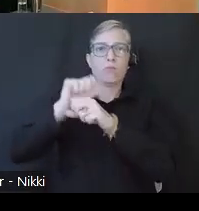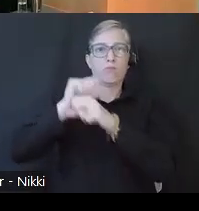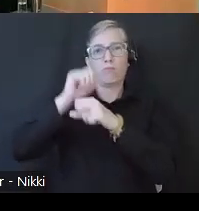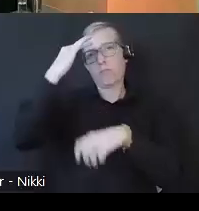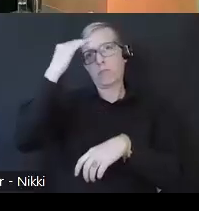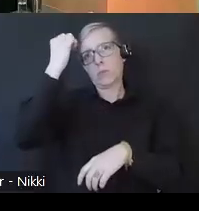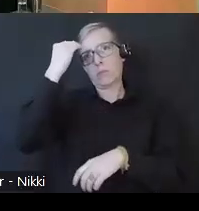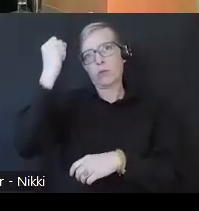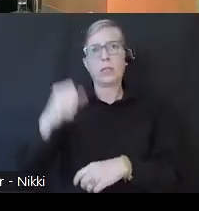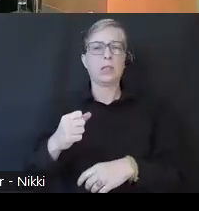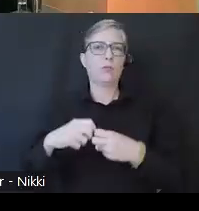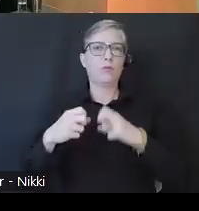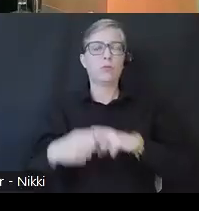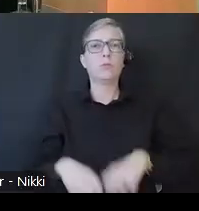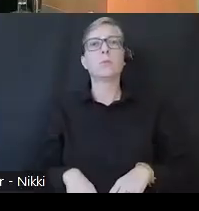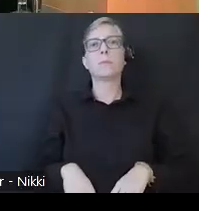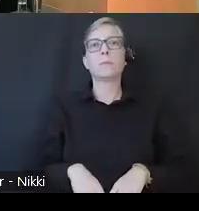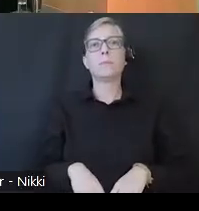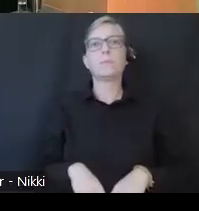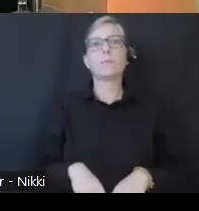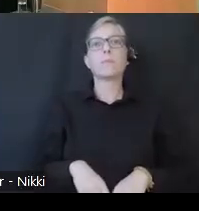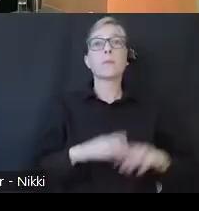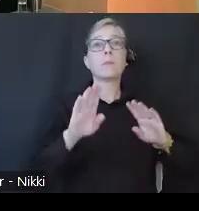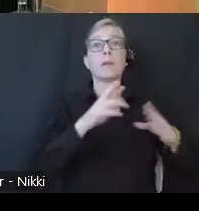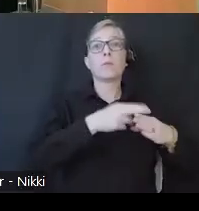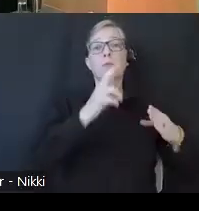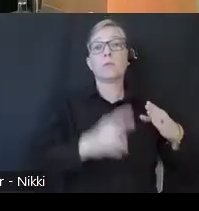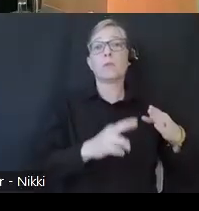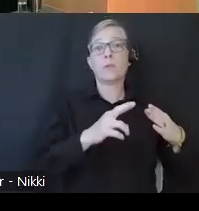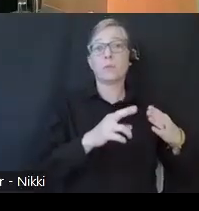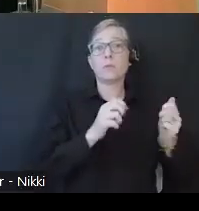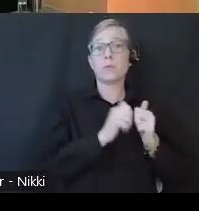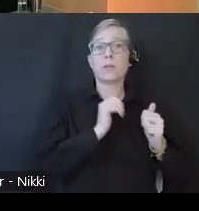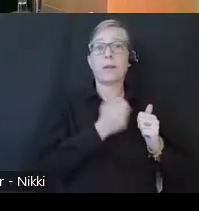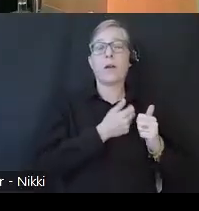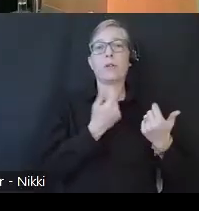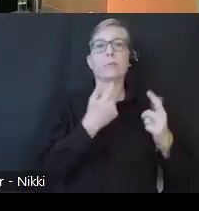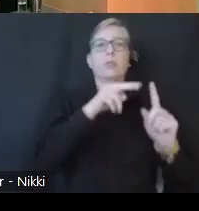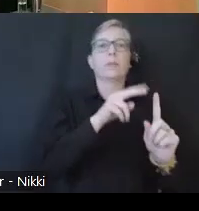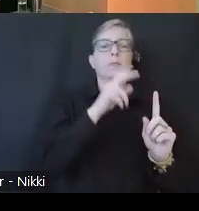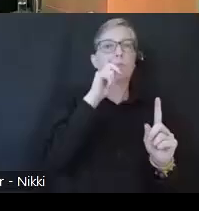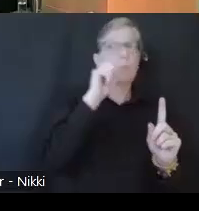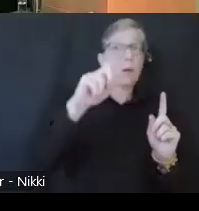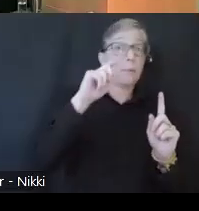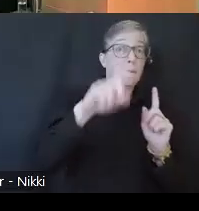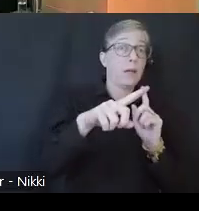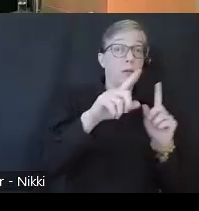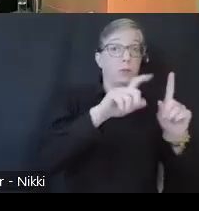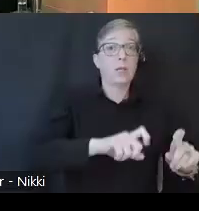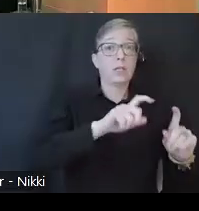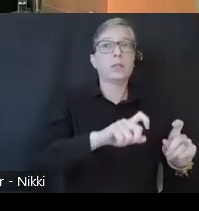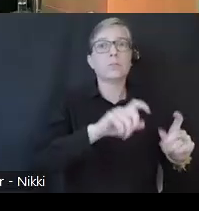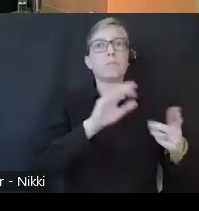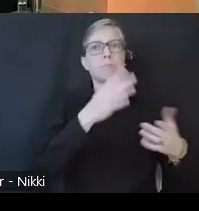So the behavioral results with our perceptual pop-out task are really interesting. Those associations with higher ratings in